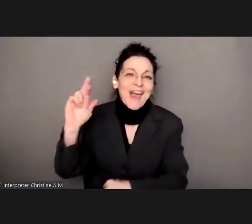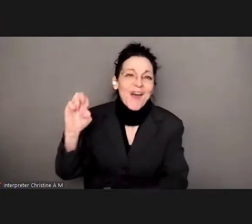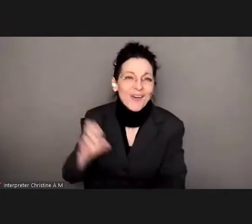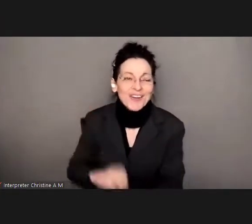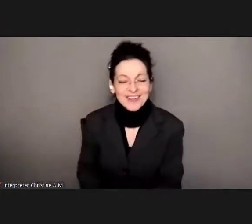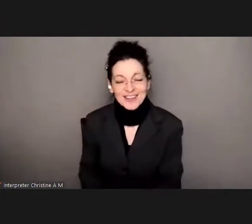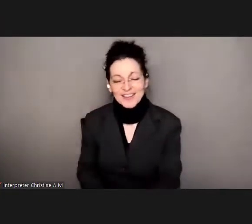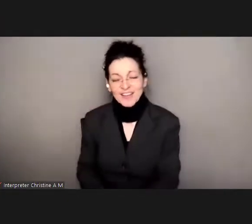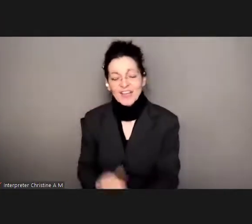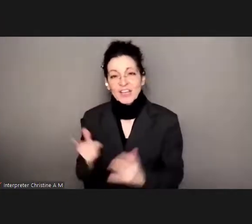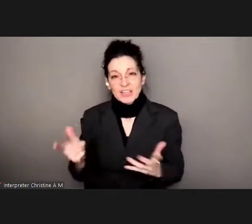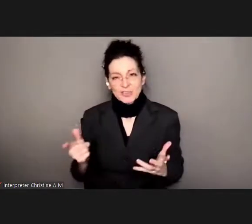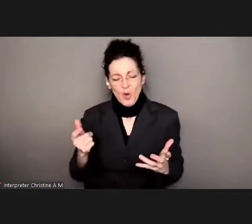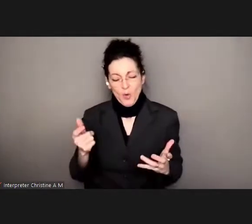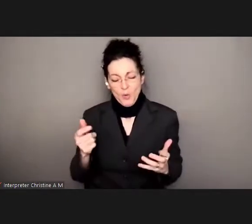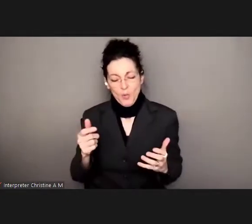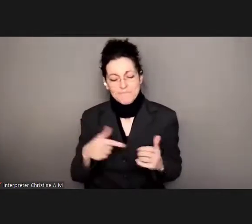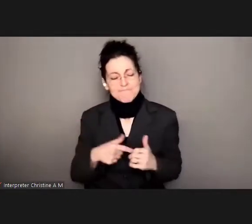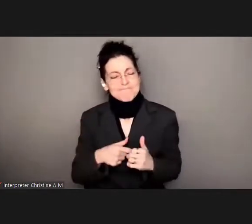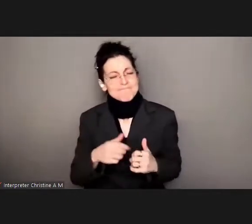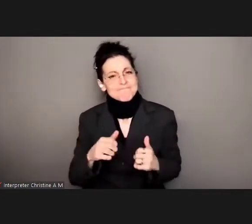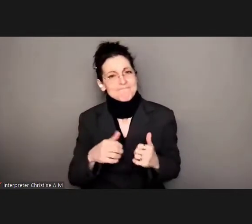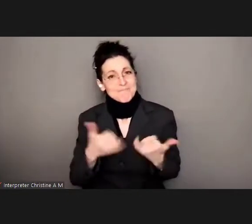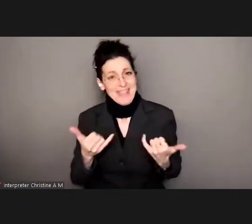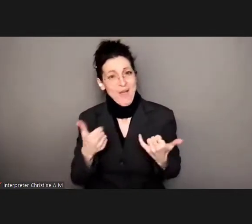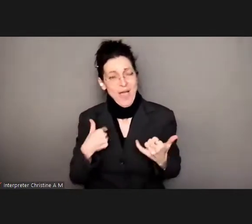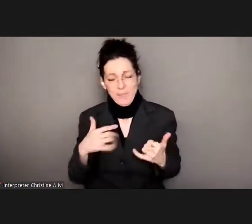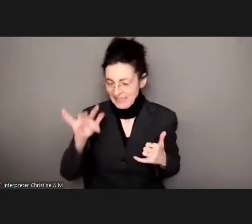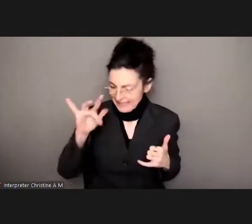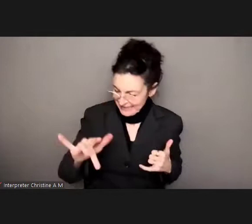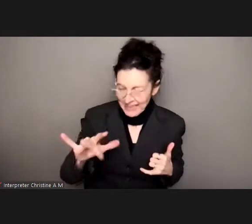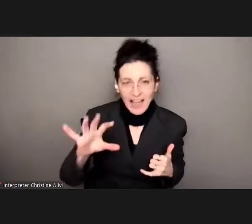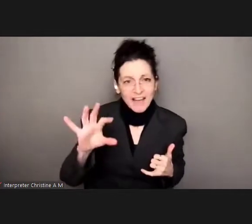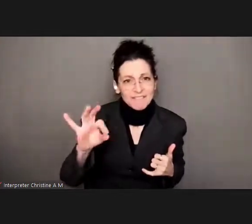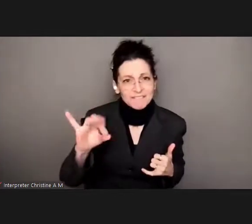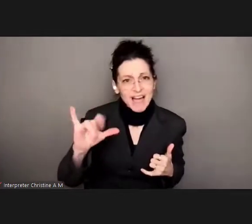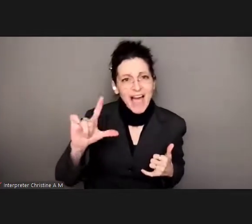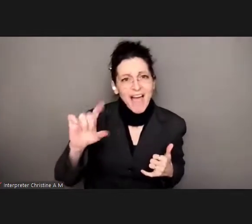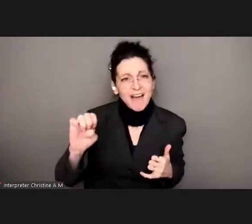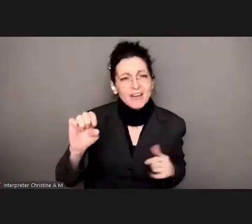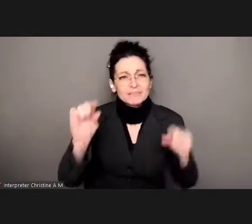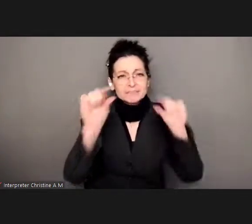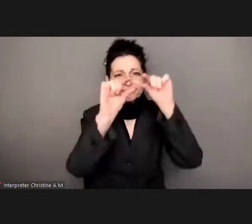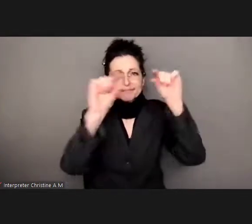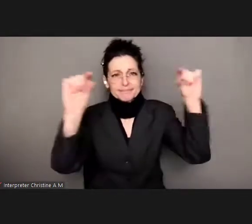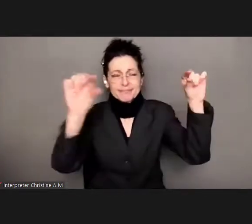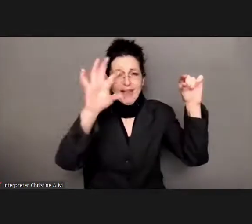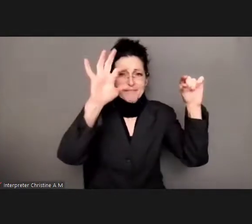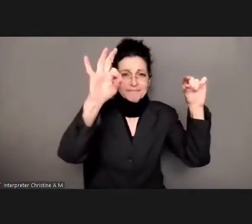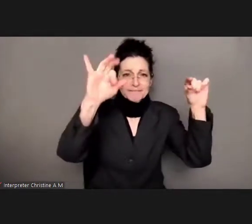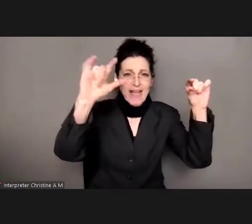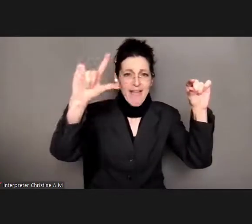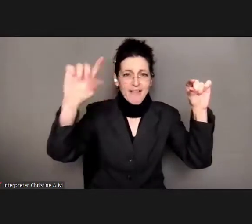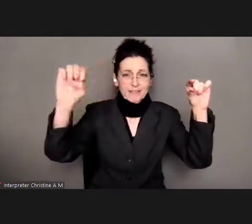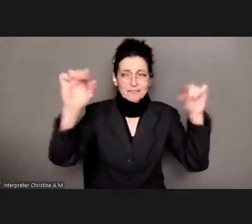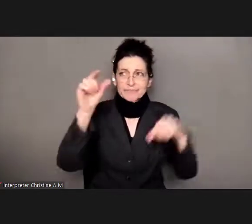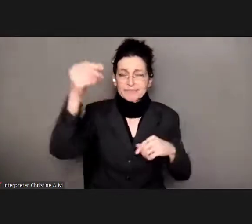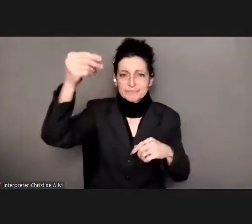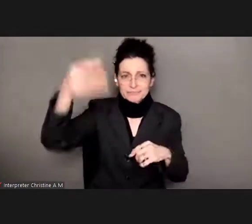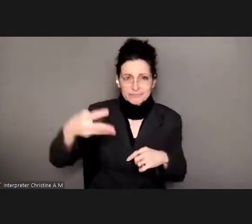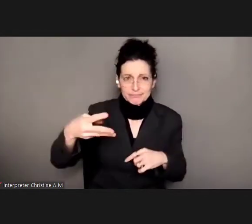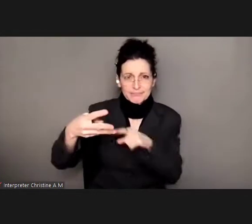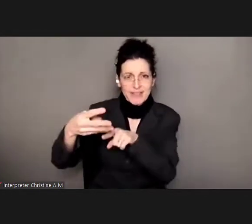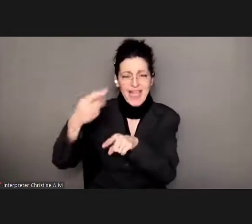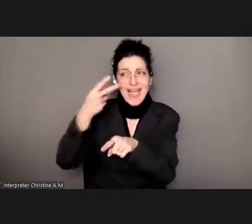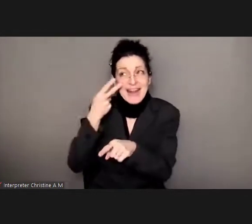file and I see options, including Dropbox, Microsoft OneDrive, stuff like that. How do I actually get